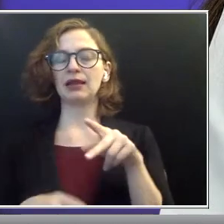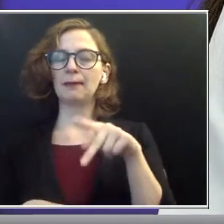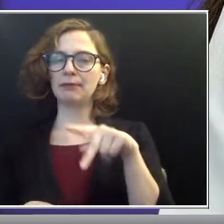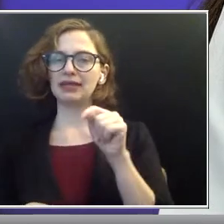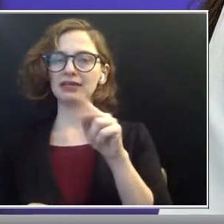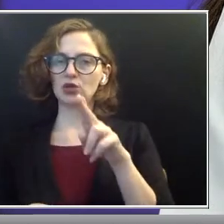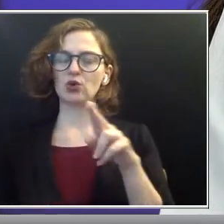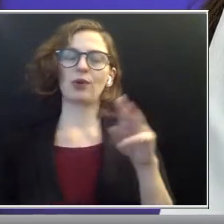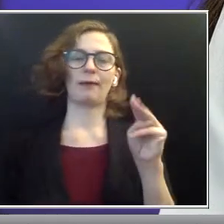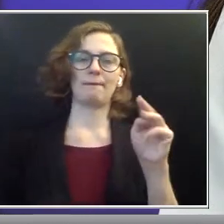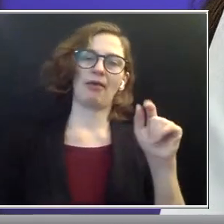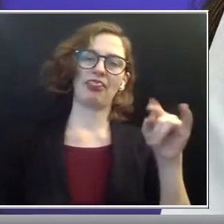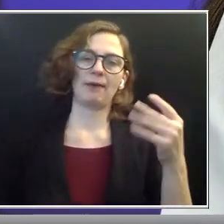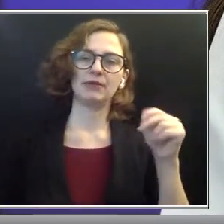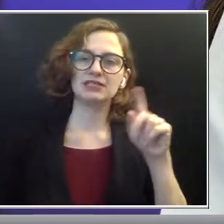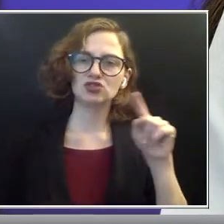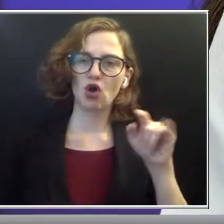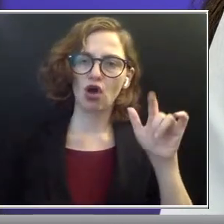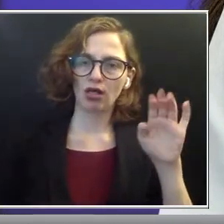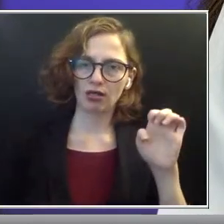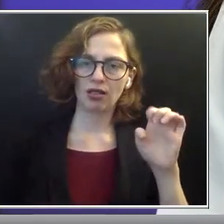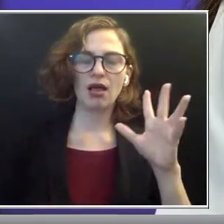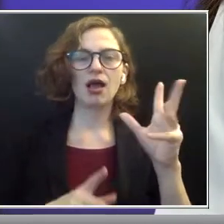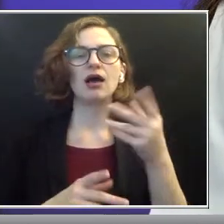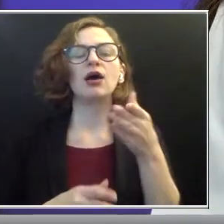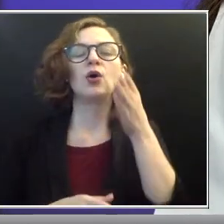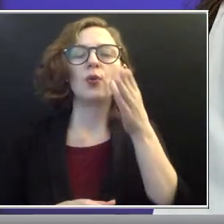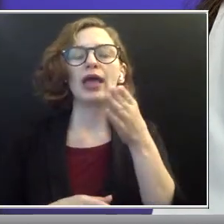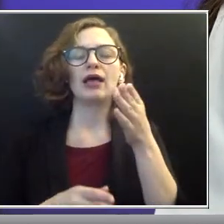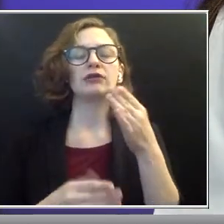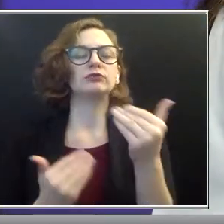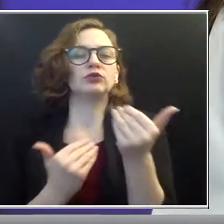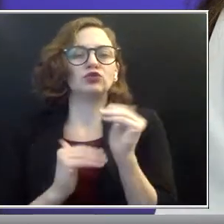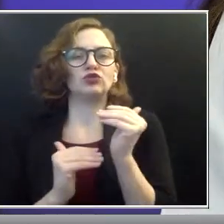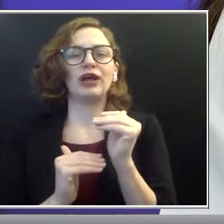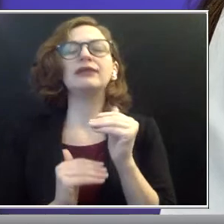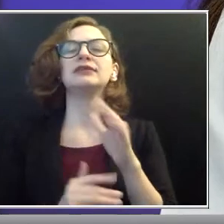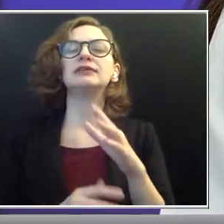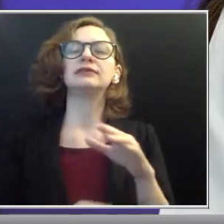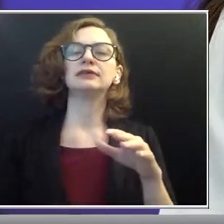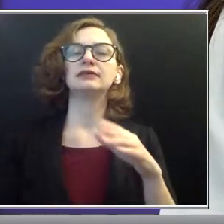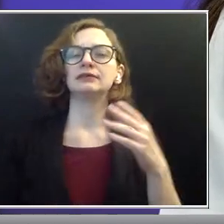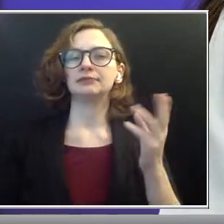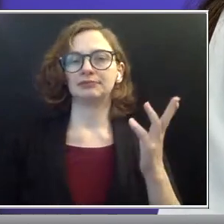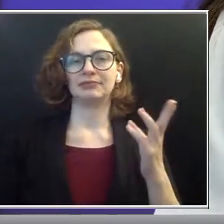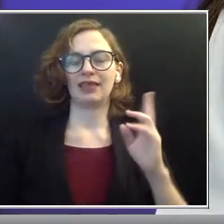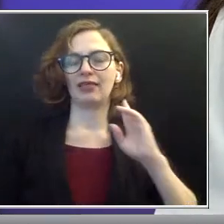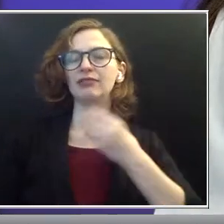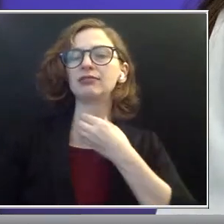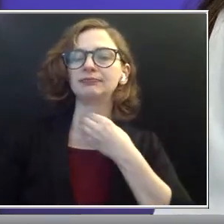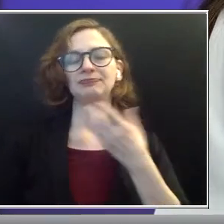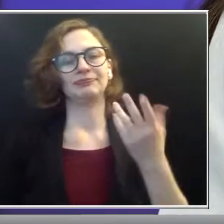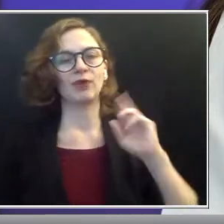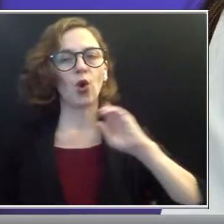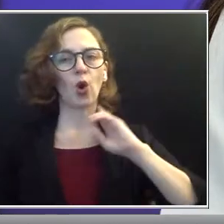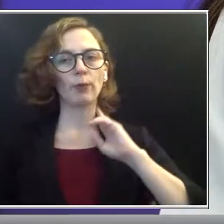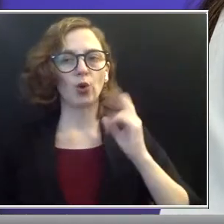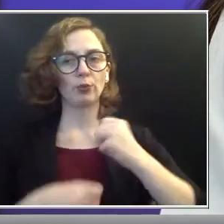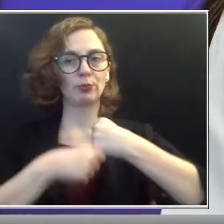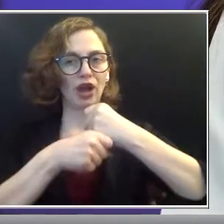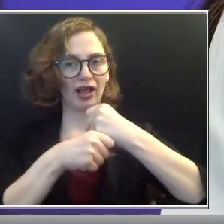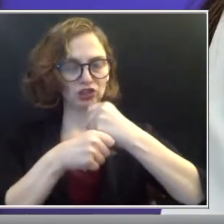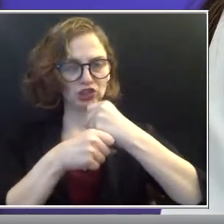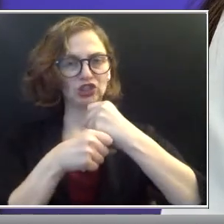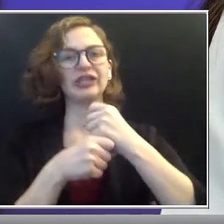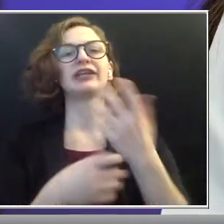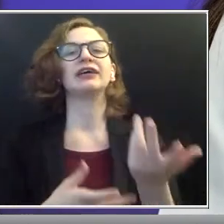production by impact on iodine. And so they lower circulating thyroid levels, and we can see a lowering of the antibodies that are present